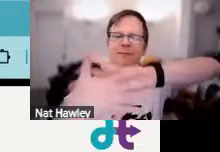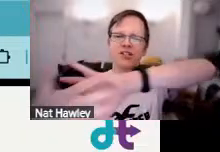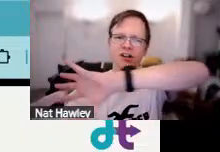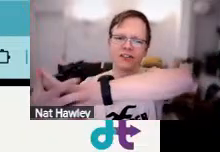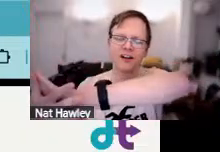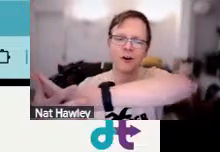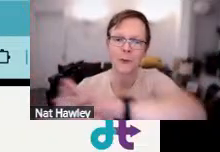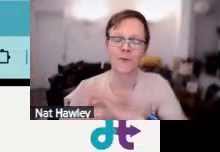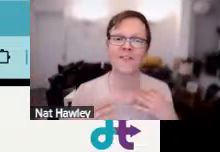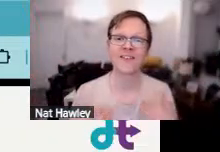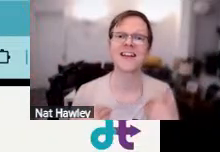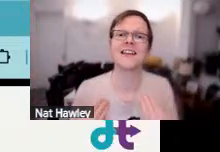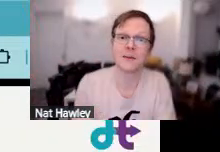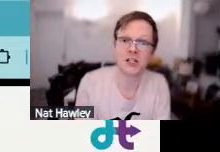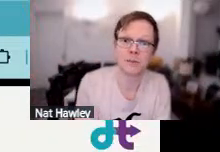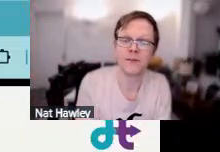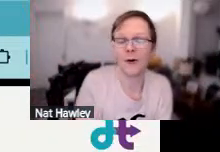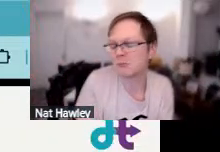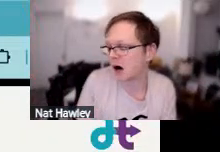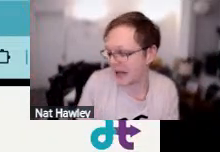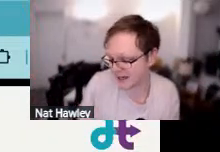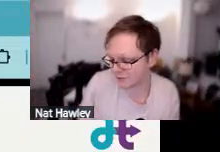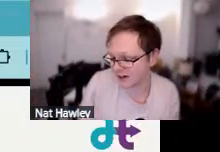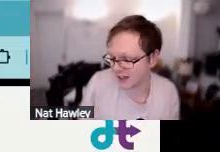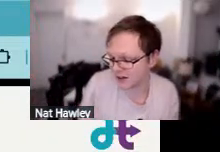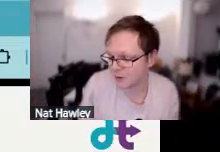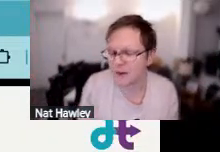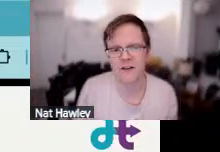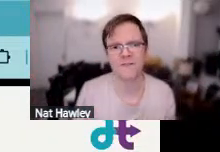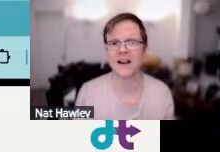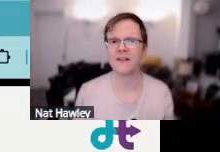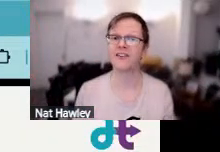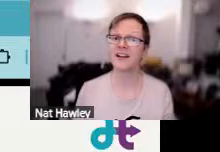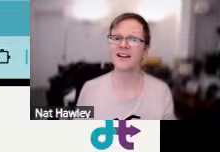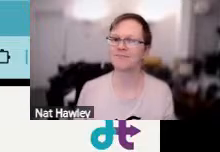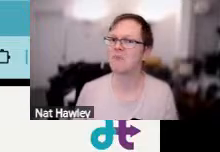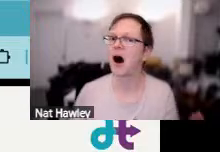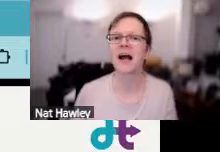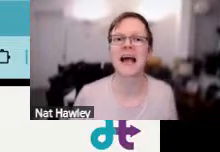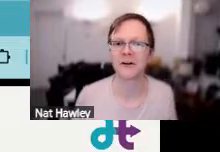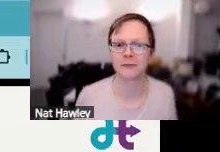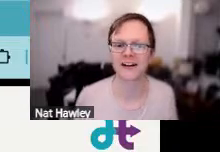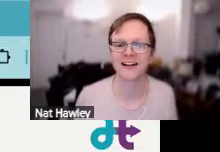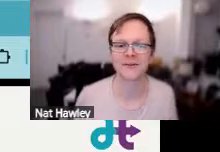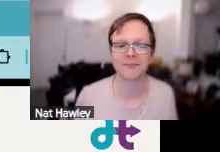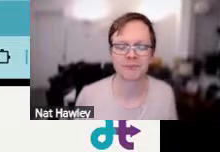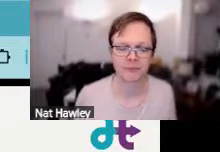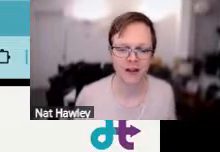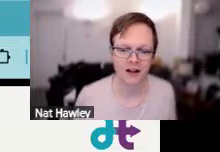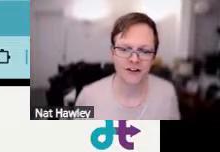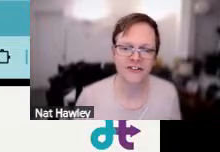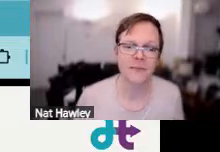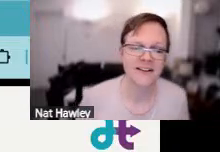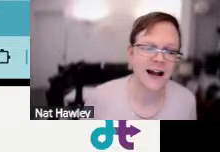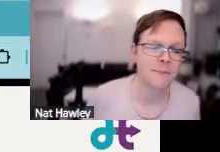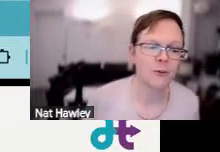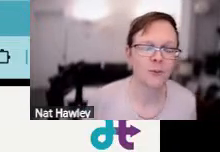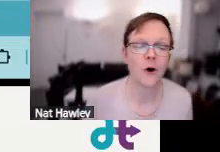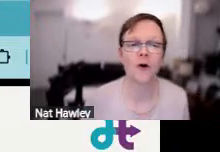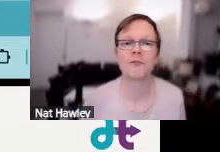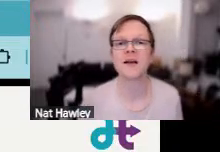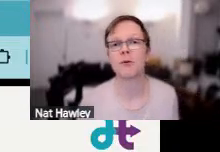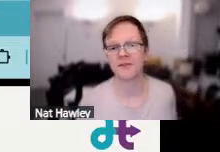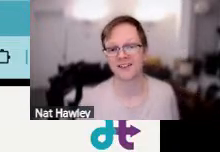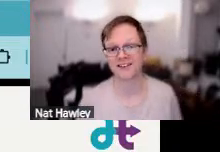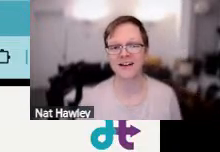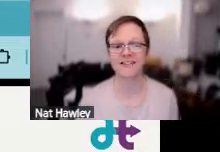flat images. So if I've seen the image before, I can read. But if I've never seen it, I cannot read. Some examples